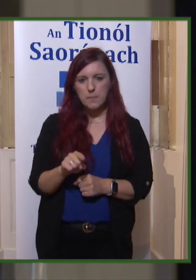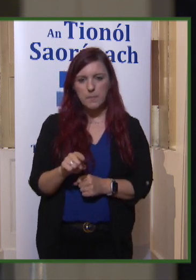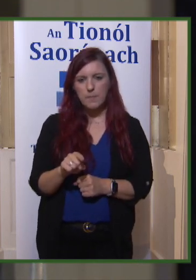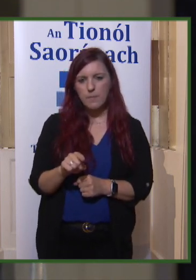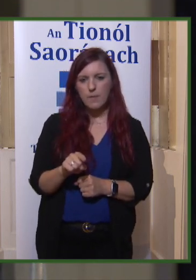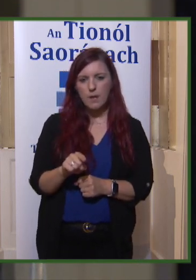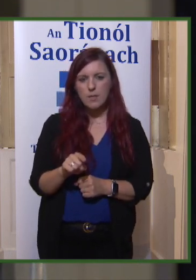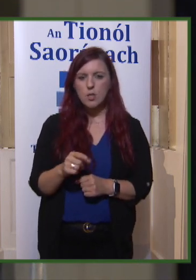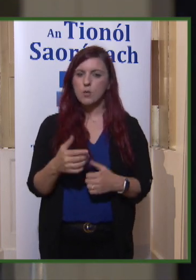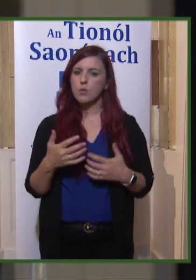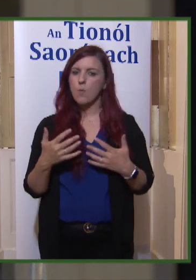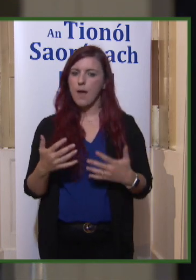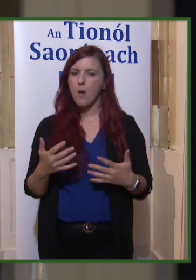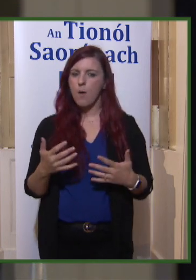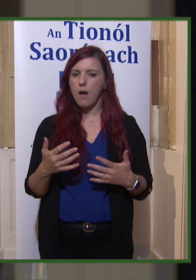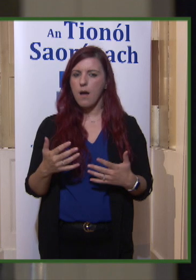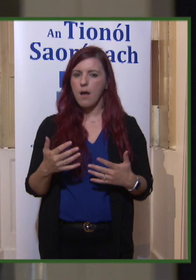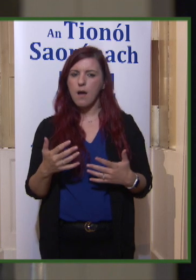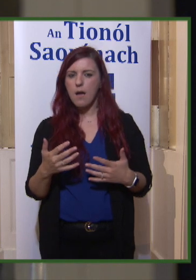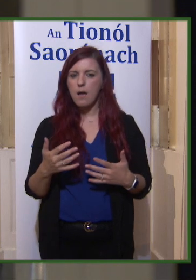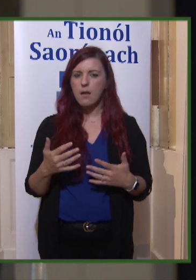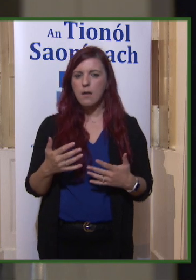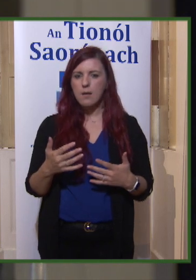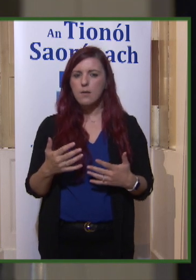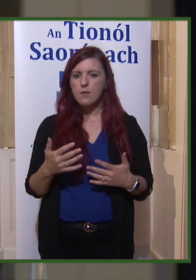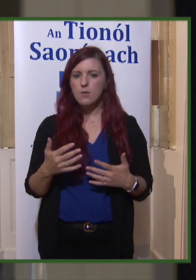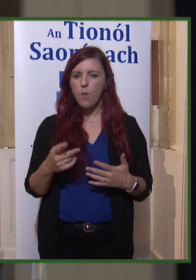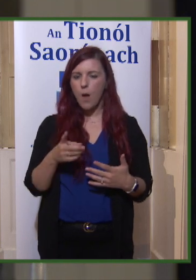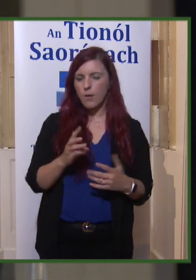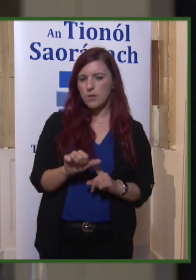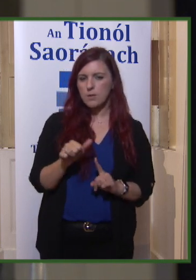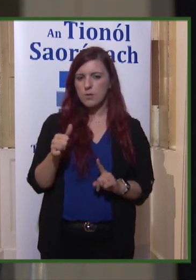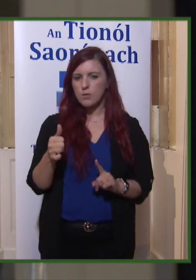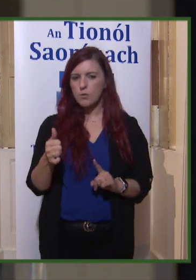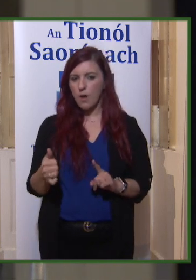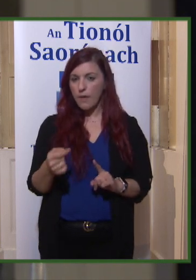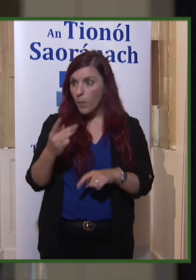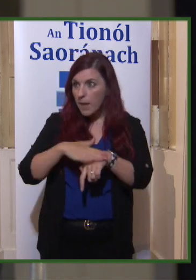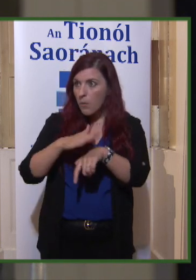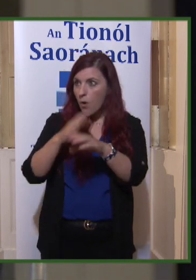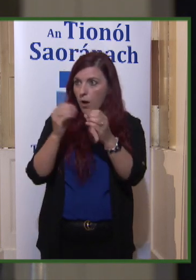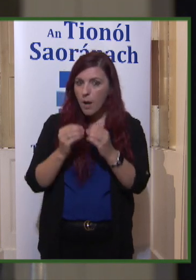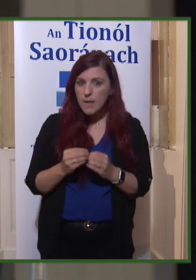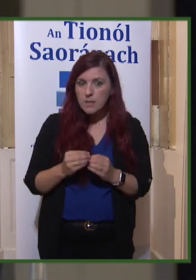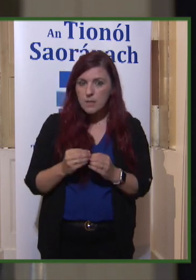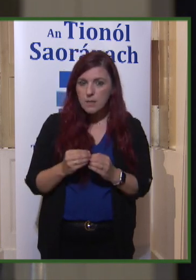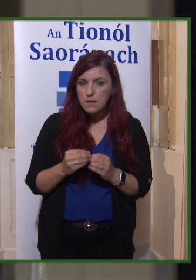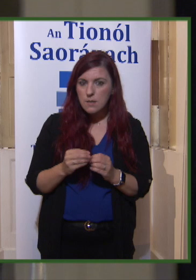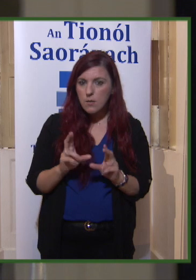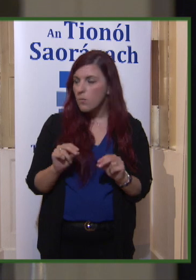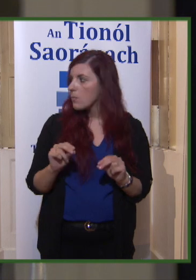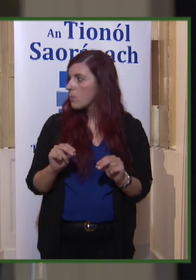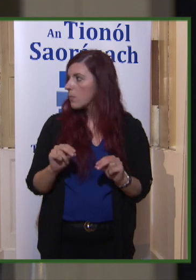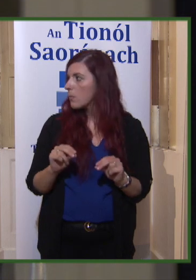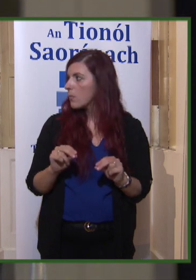support. So I'm just going to go to Arts. Do you have any more comments on that, or what I'm